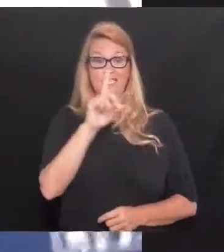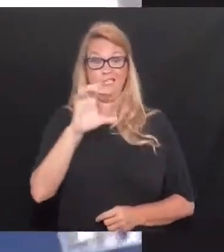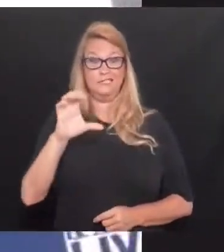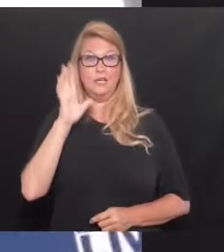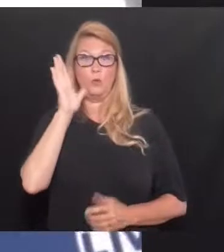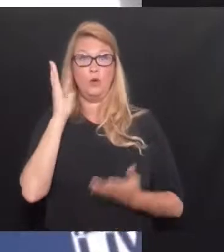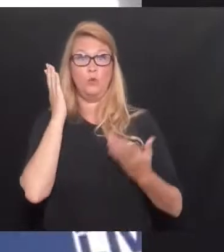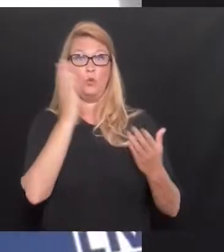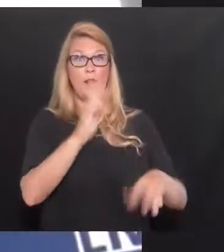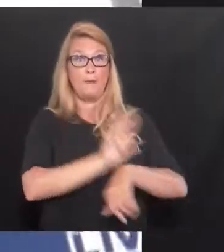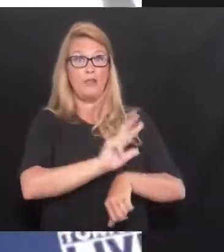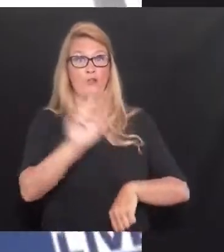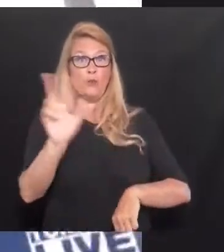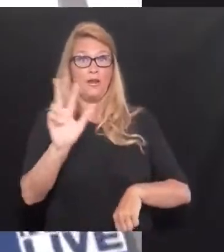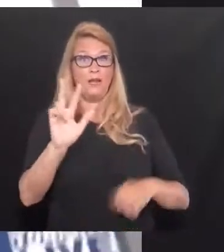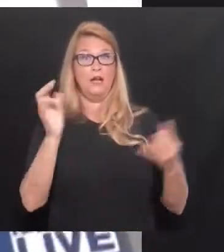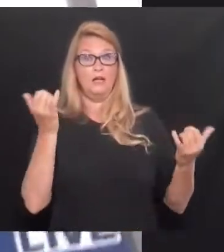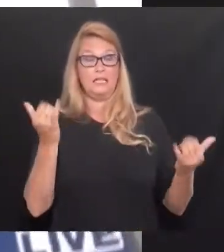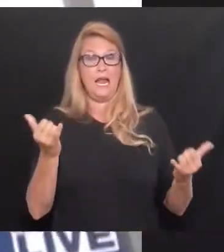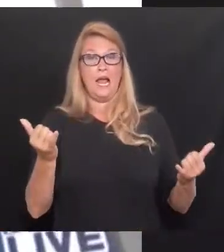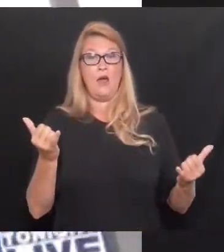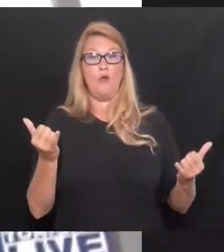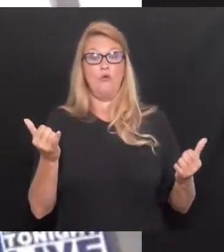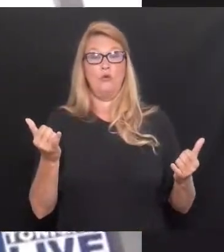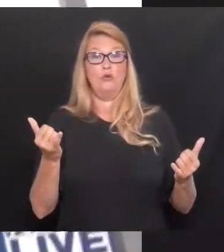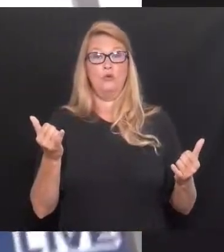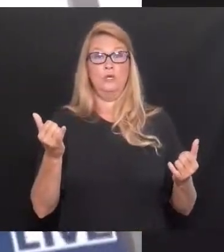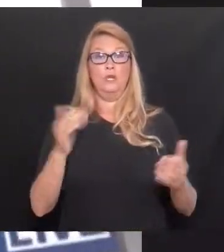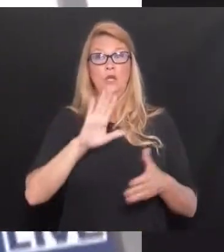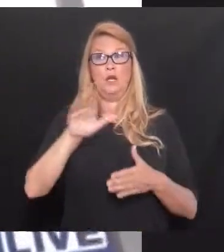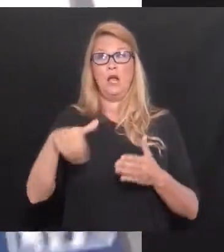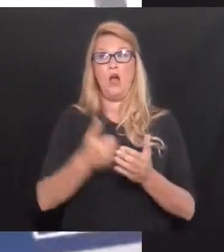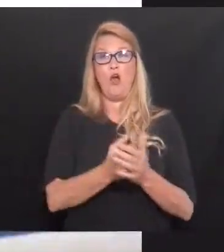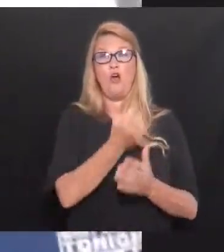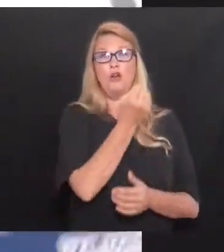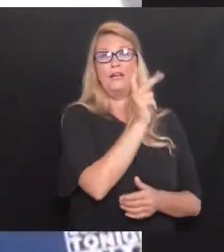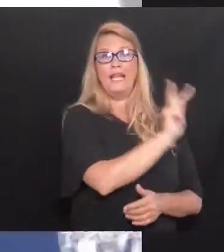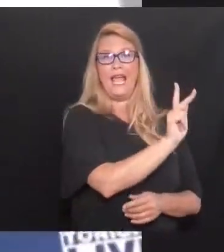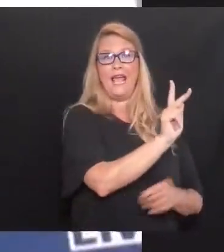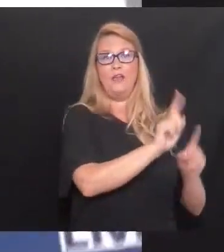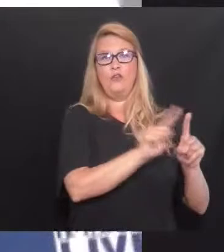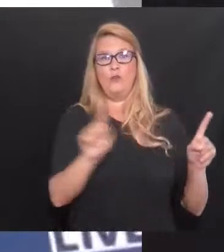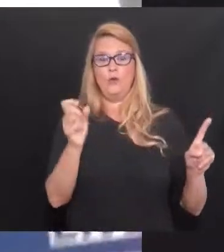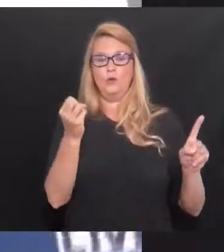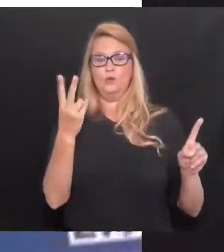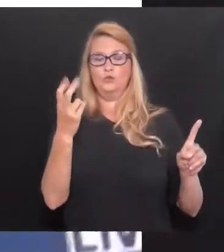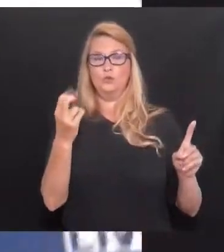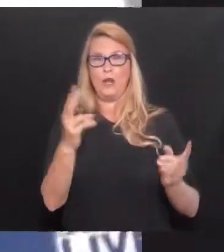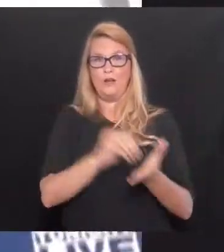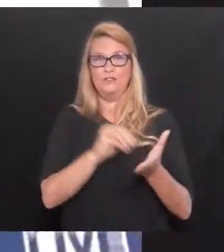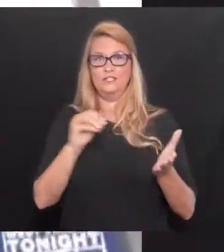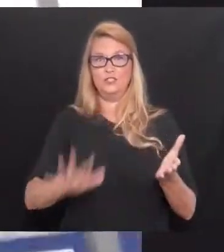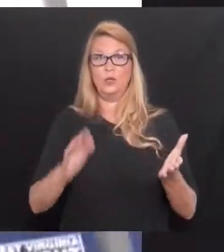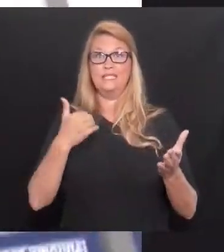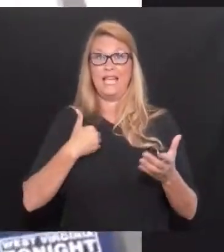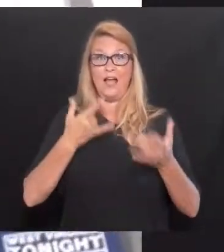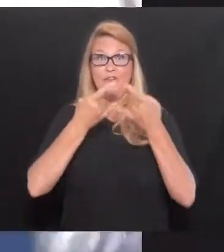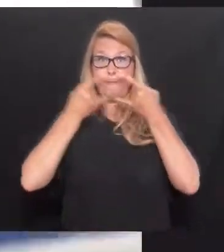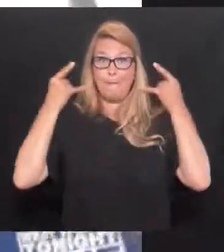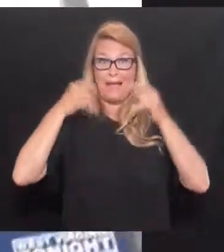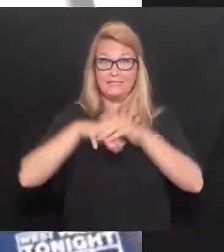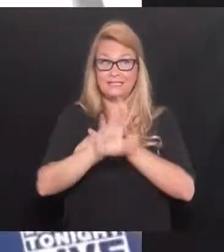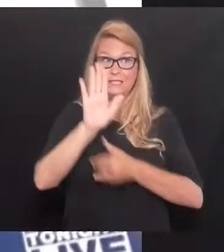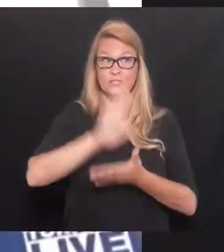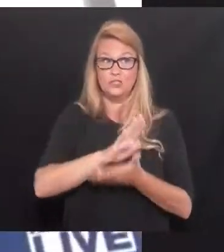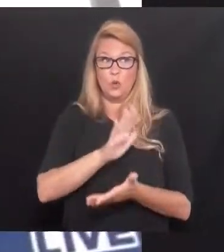to recommend at 3 o'clock this afternoon is that all K through 12 students wear a mask to school